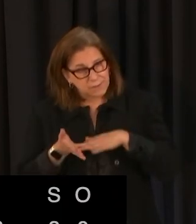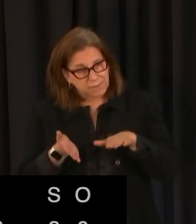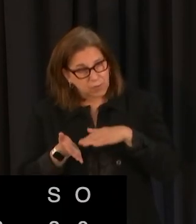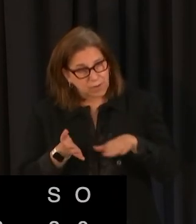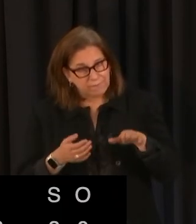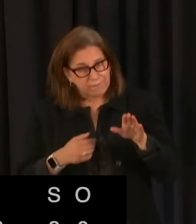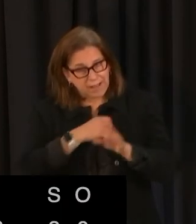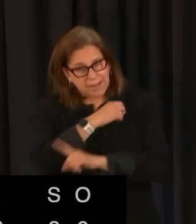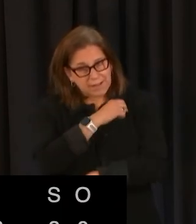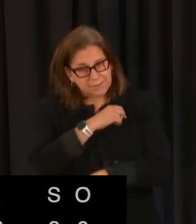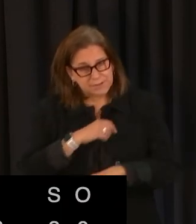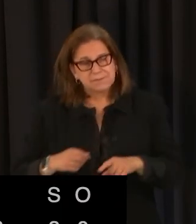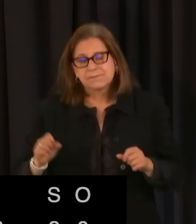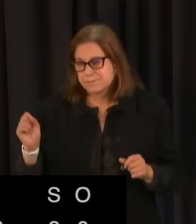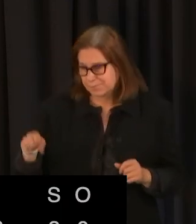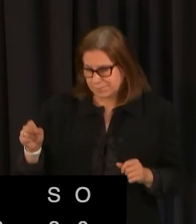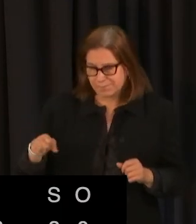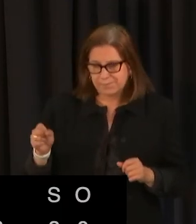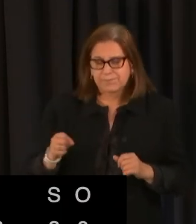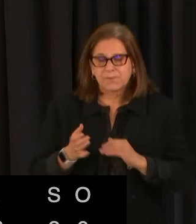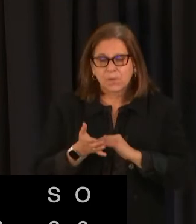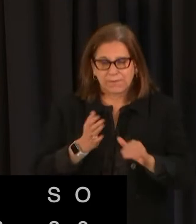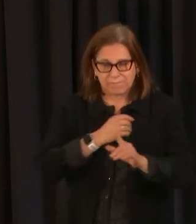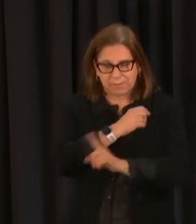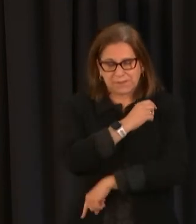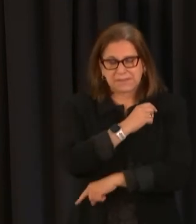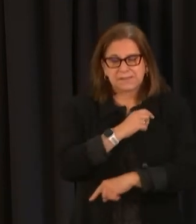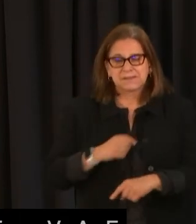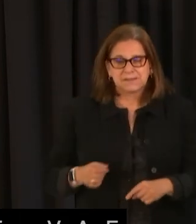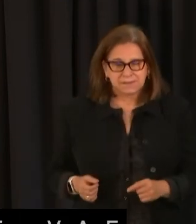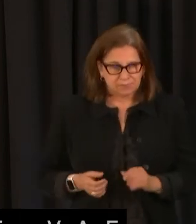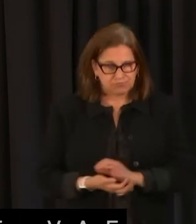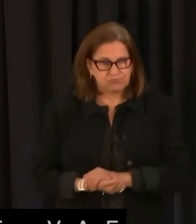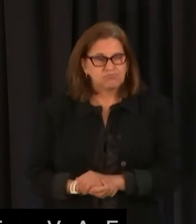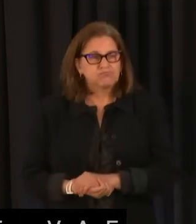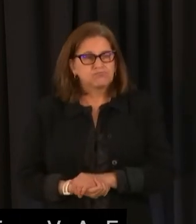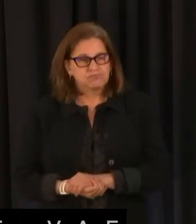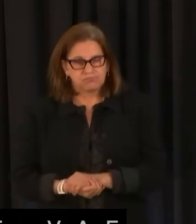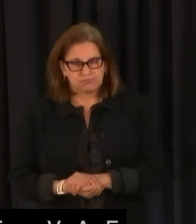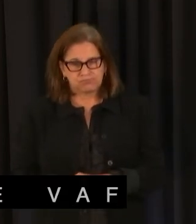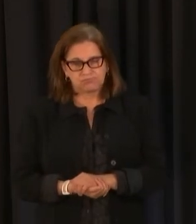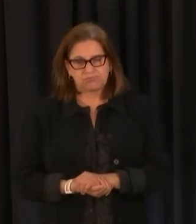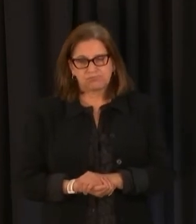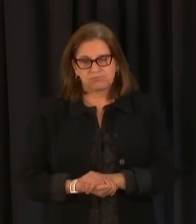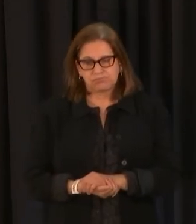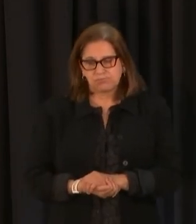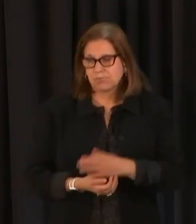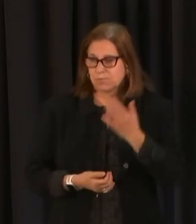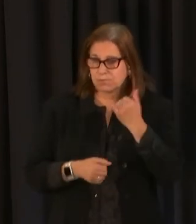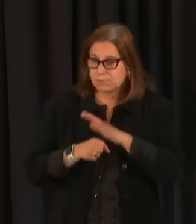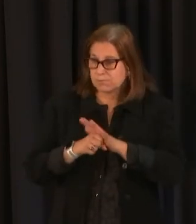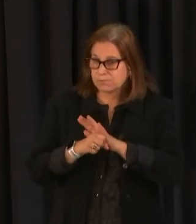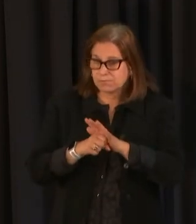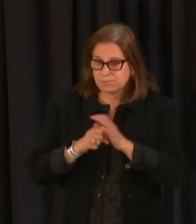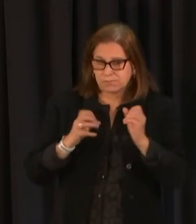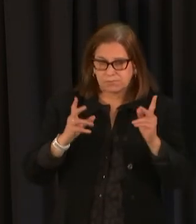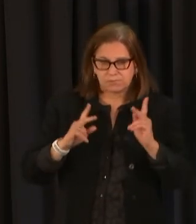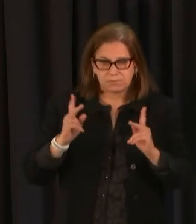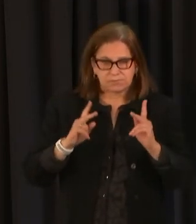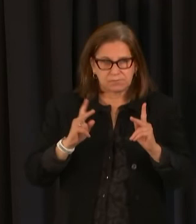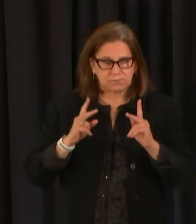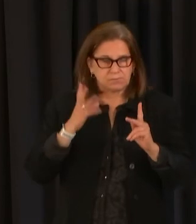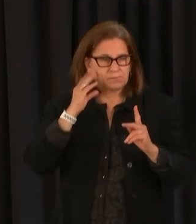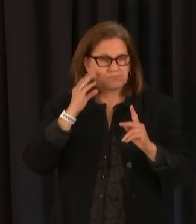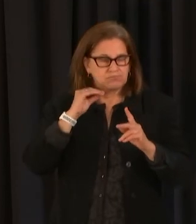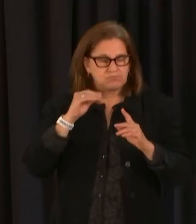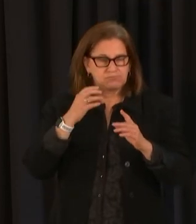ticket. Correct. We realize that due to the coronavirus, there are many people who have been negatively